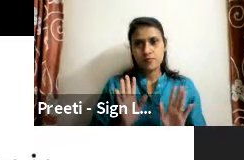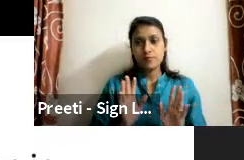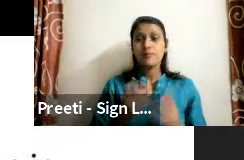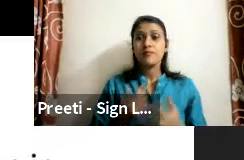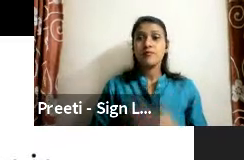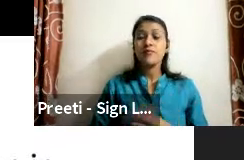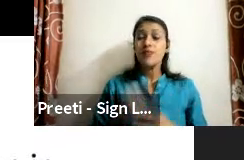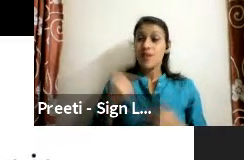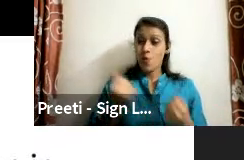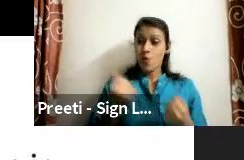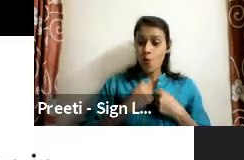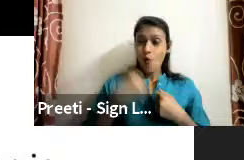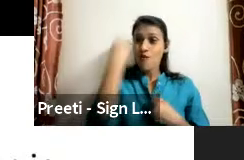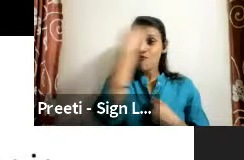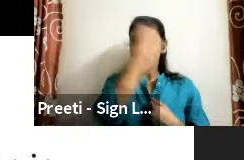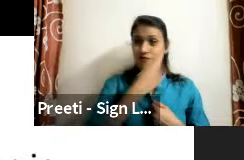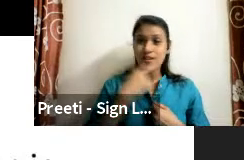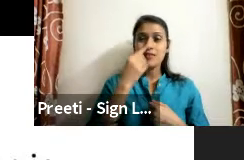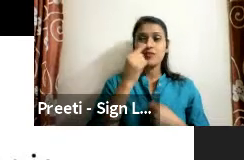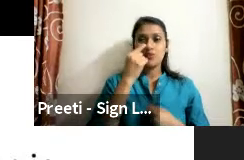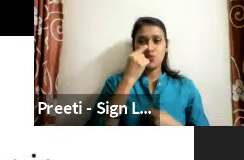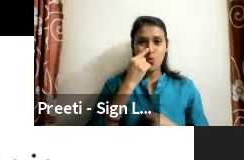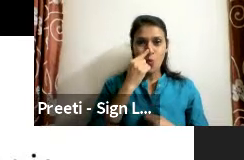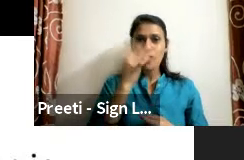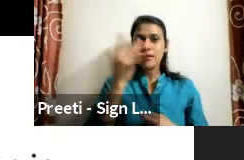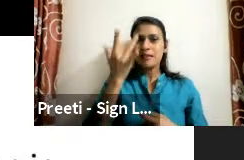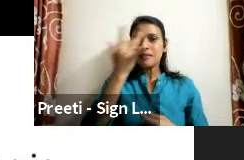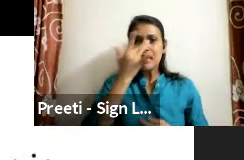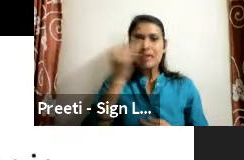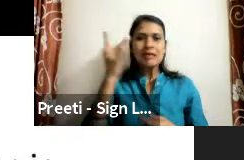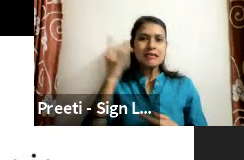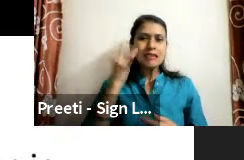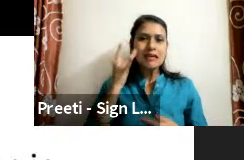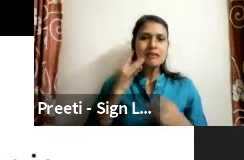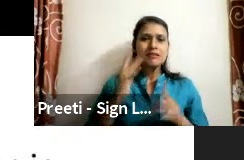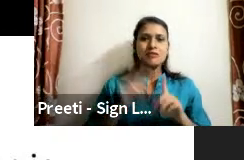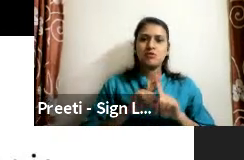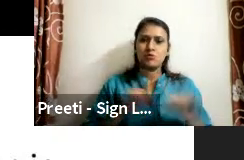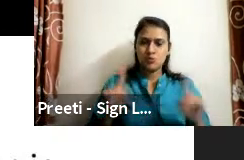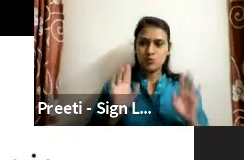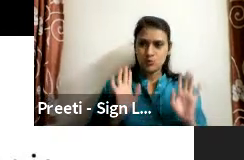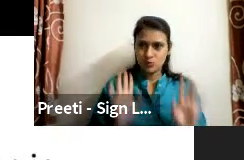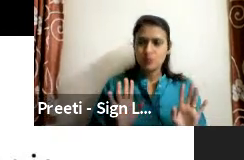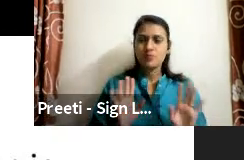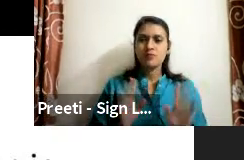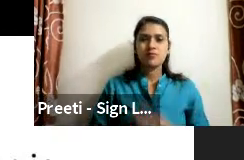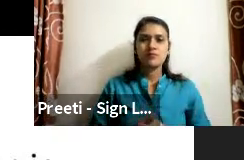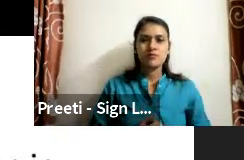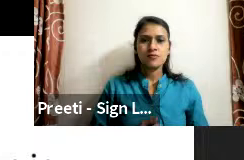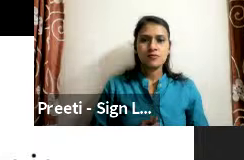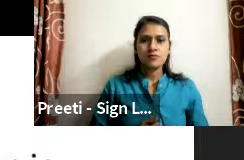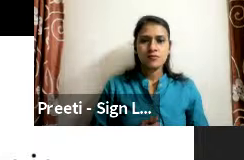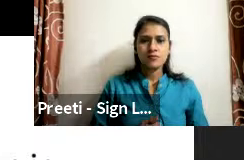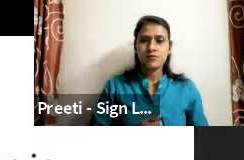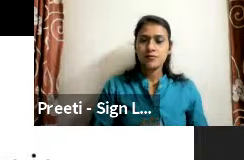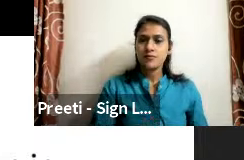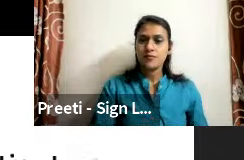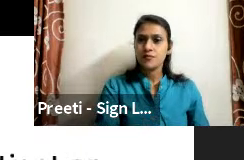own face, nose, and mouth, because this is where the virus easily gets inside the body. So avoid